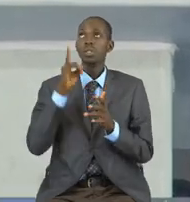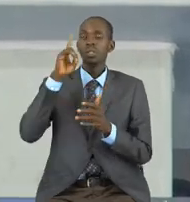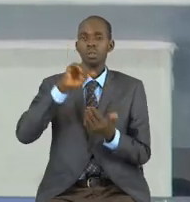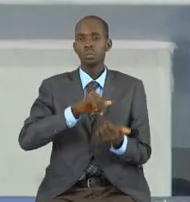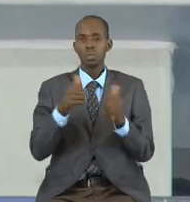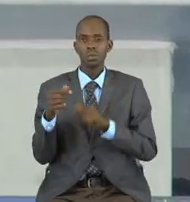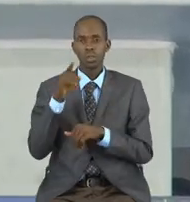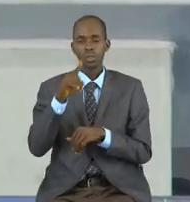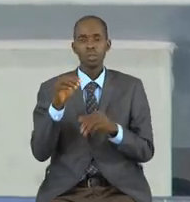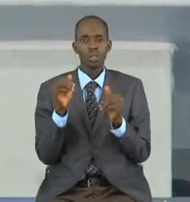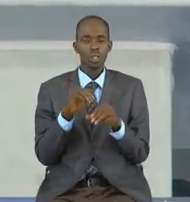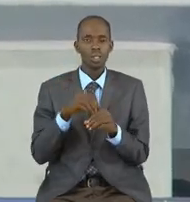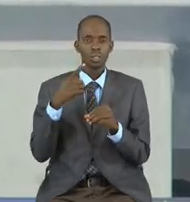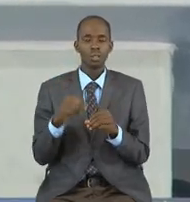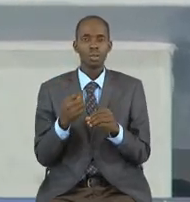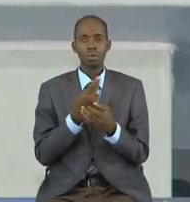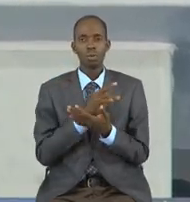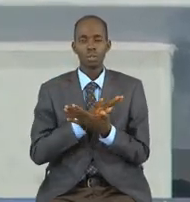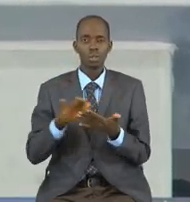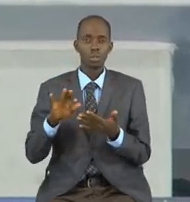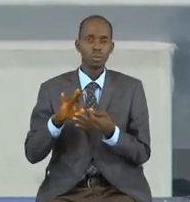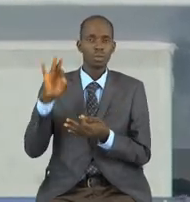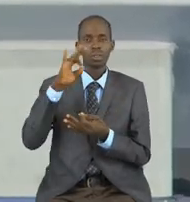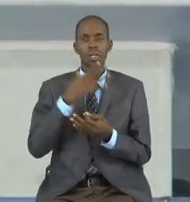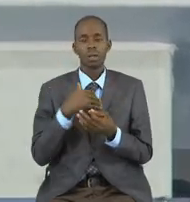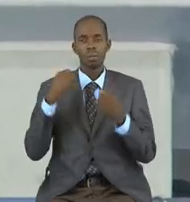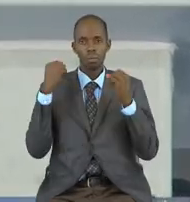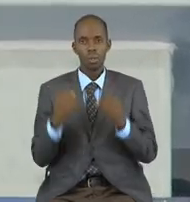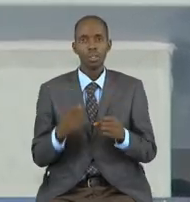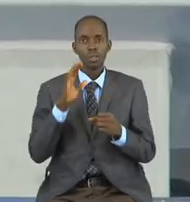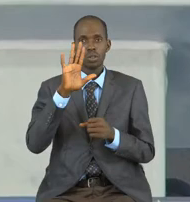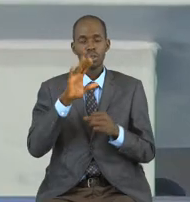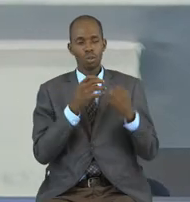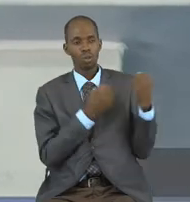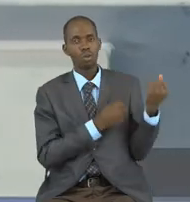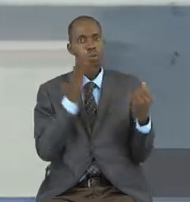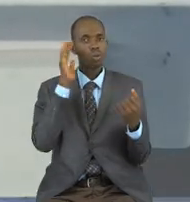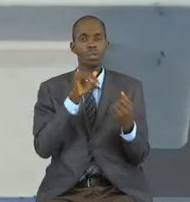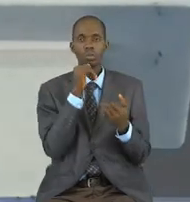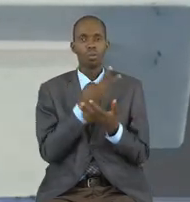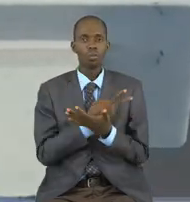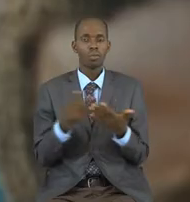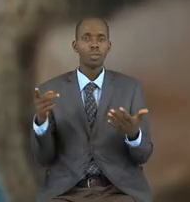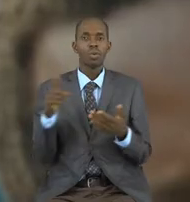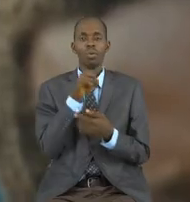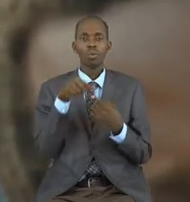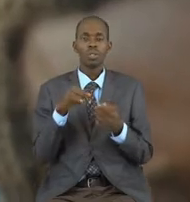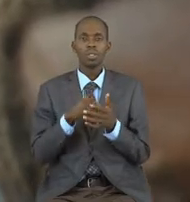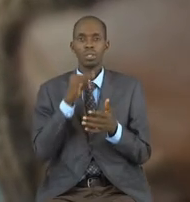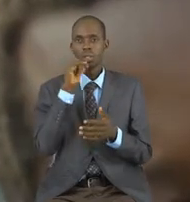and power. Your courage will not fail you when it's demanded in Jesus' name.